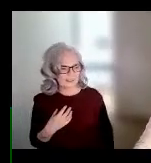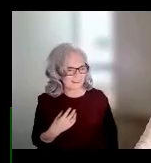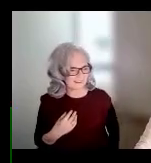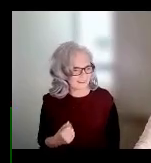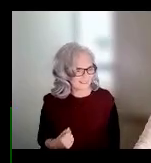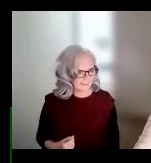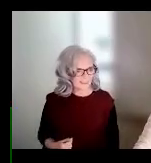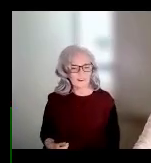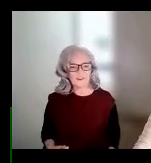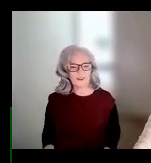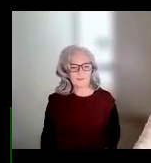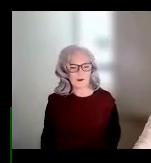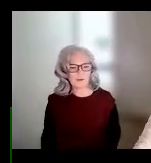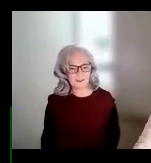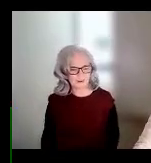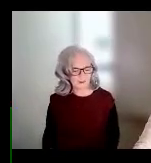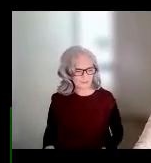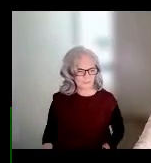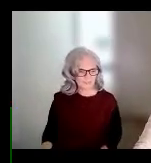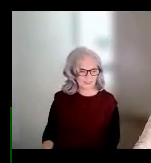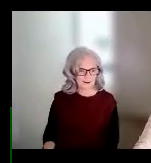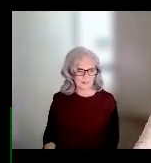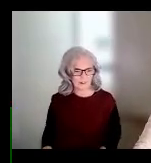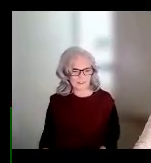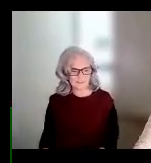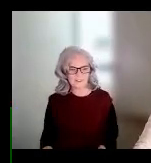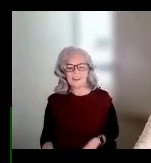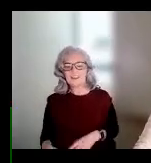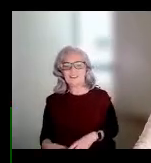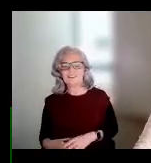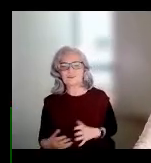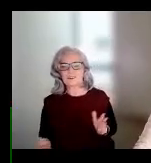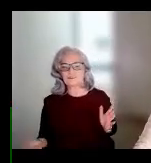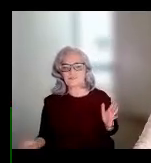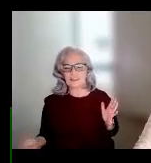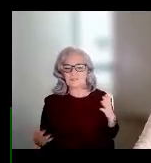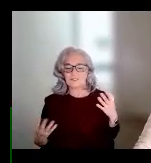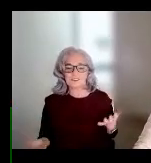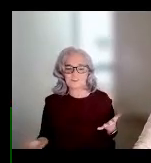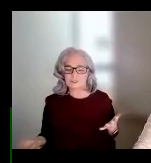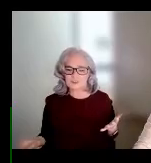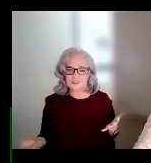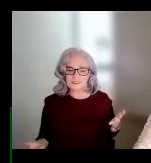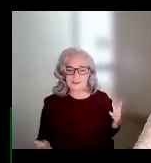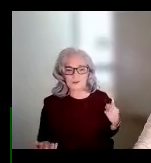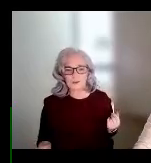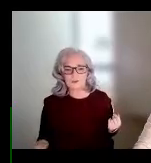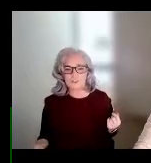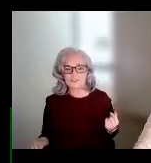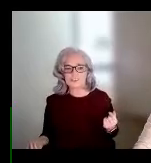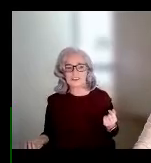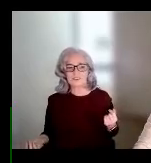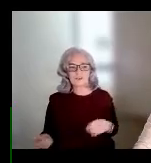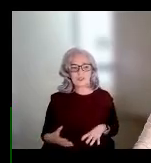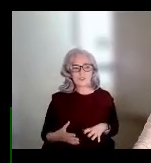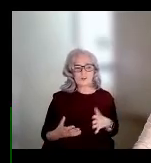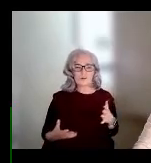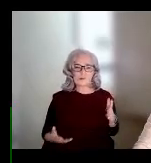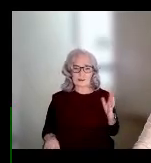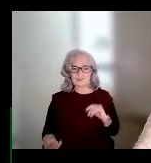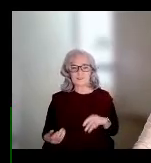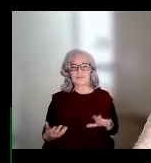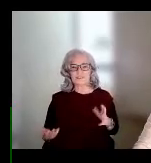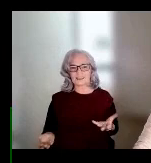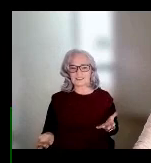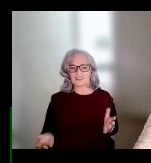I'm Anne, and I'll kick off for Karen and I. So thanks everyone for this opportunity to come and talk to you today to